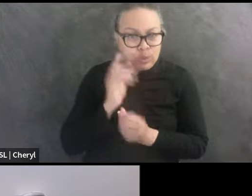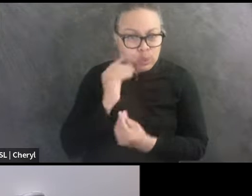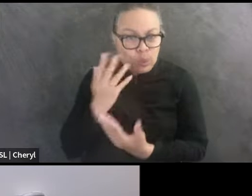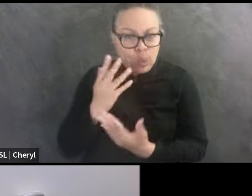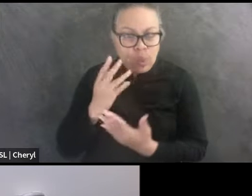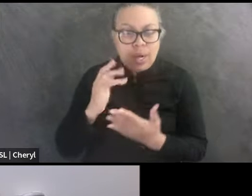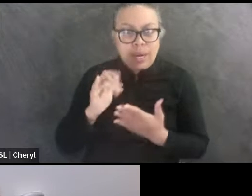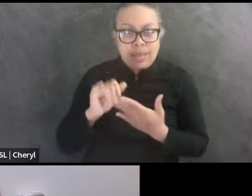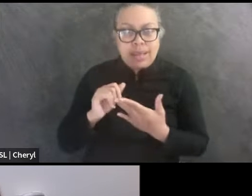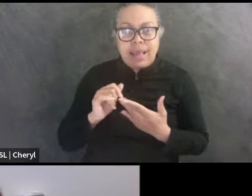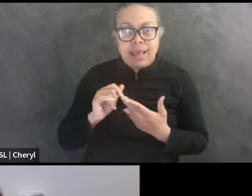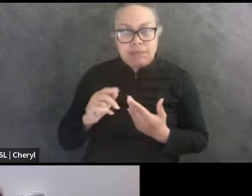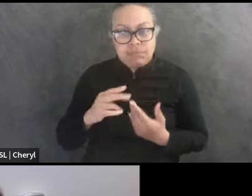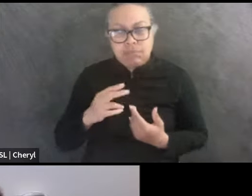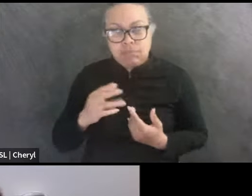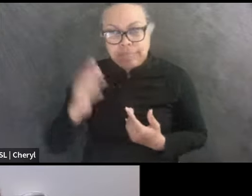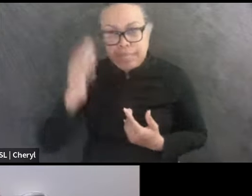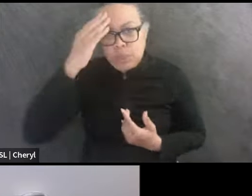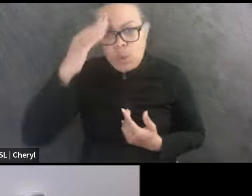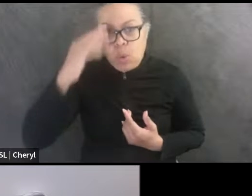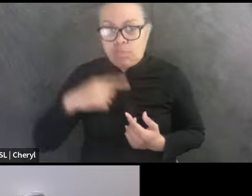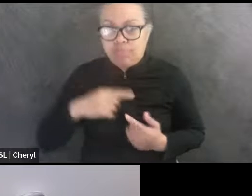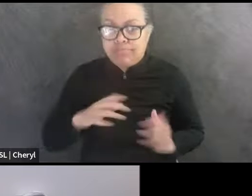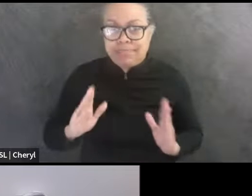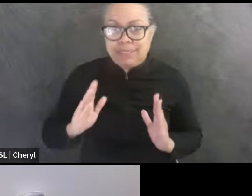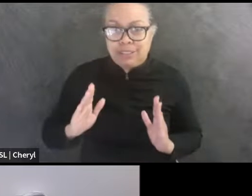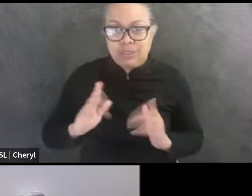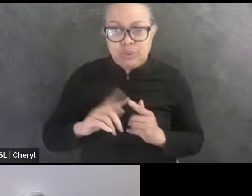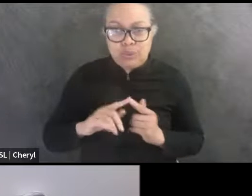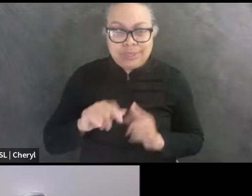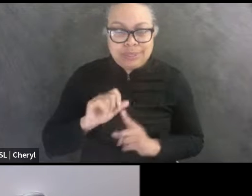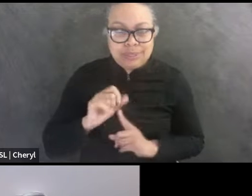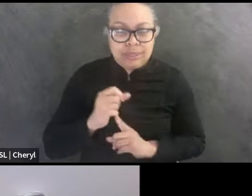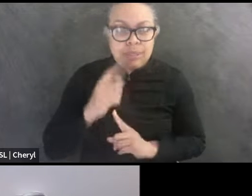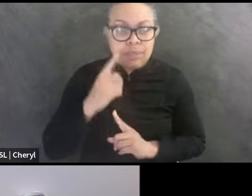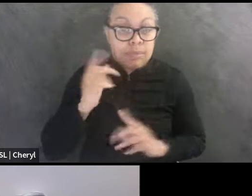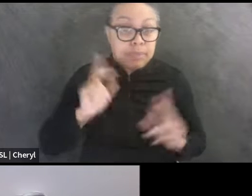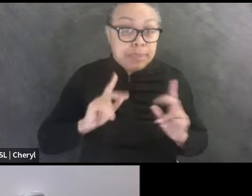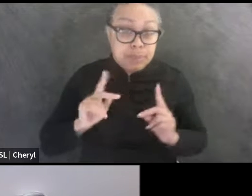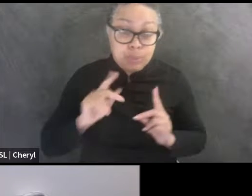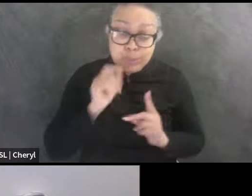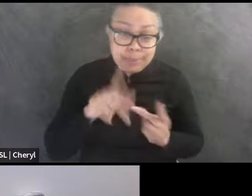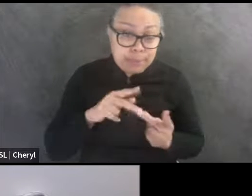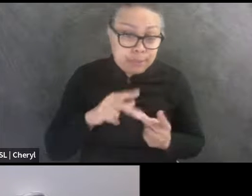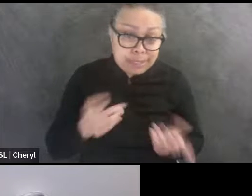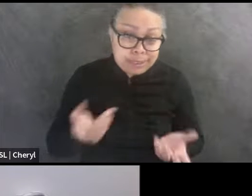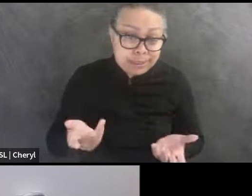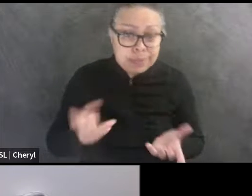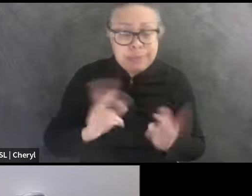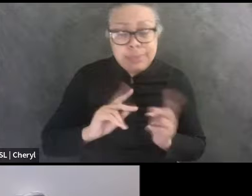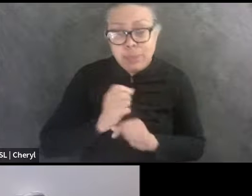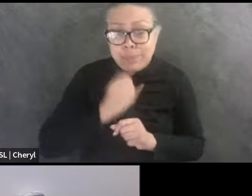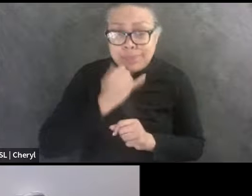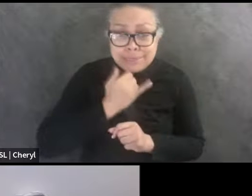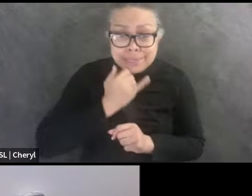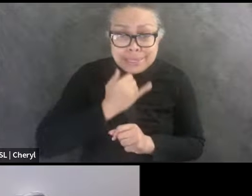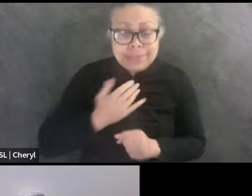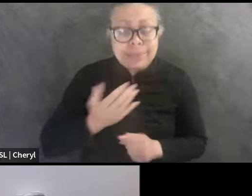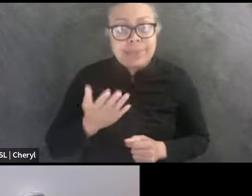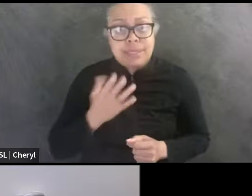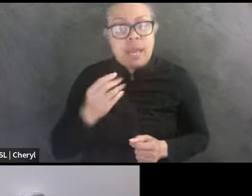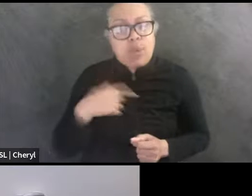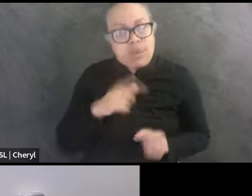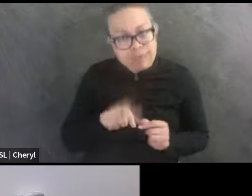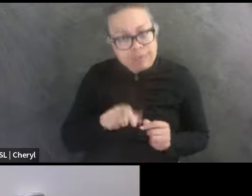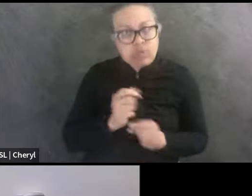he's paying attention, because people are not perfect and people can make mistakes, and we just need to be sure